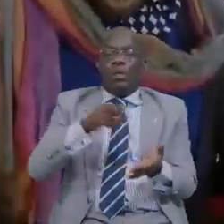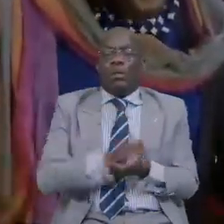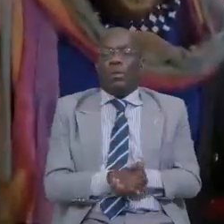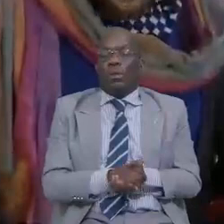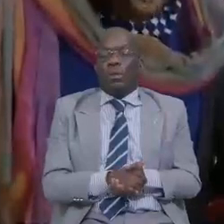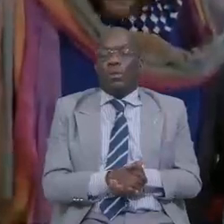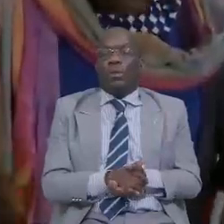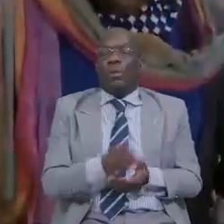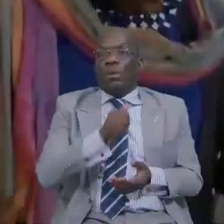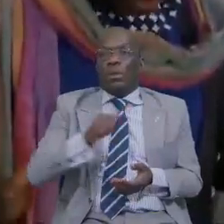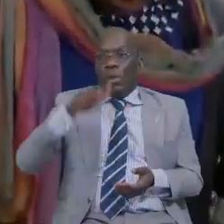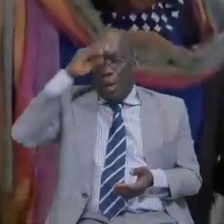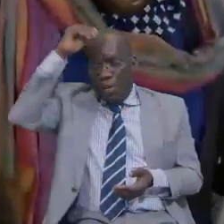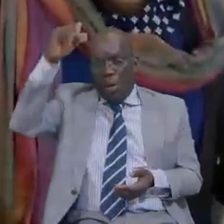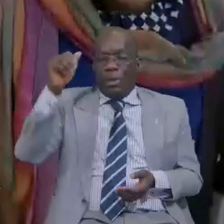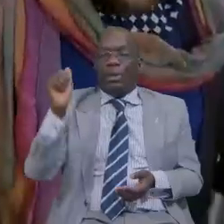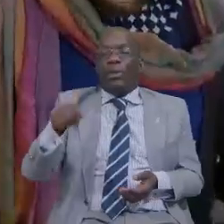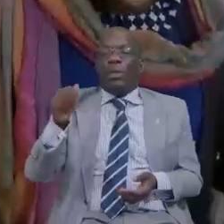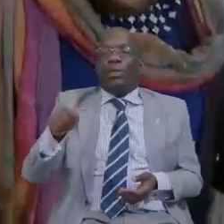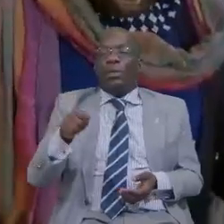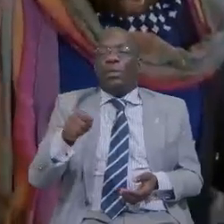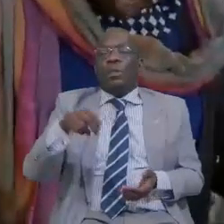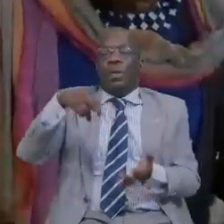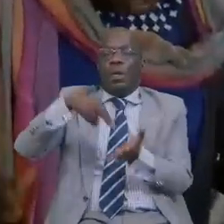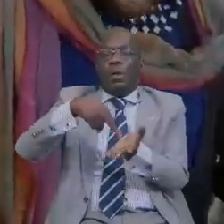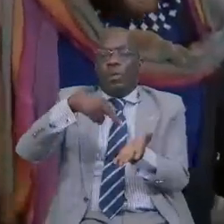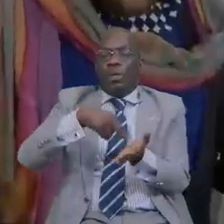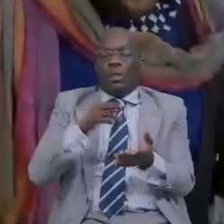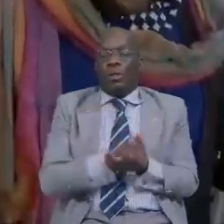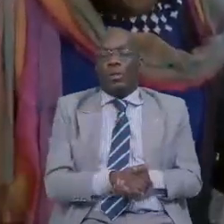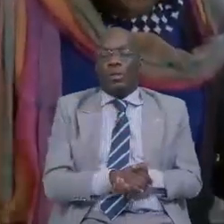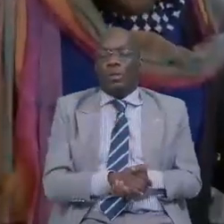A man, yes, ambassador.